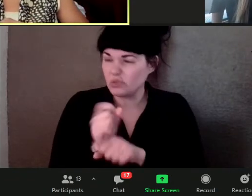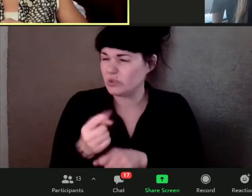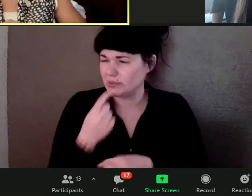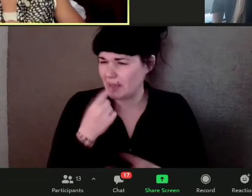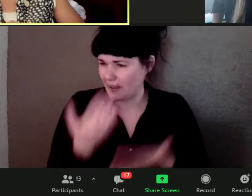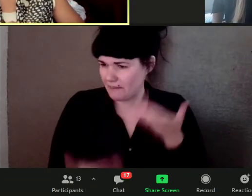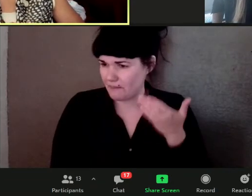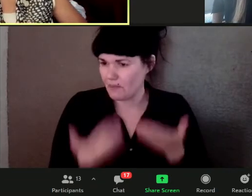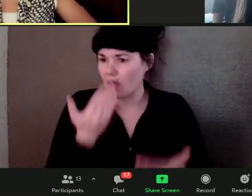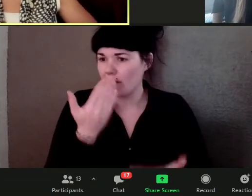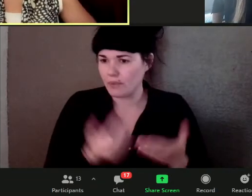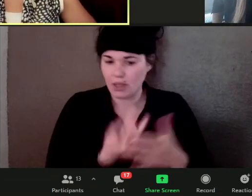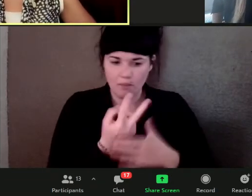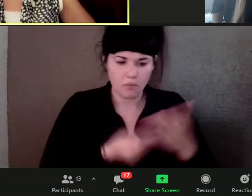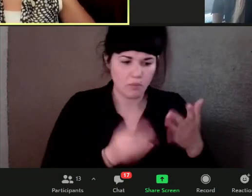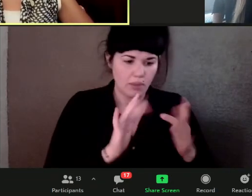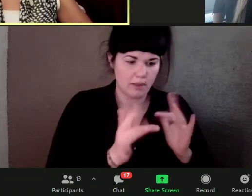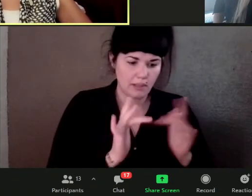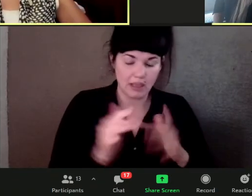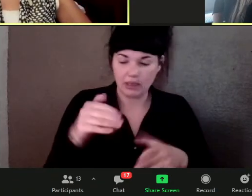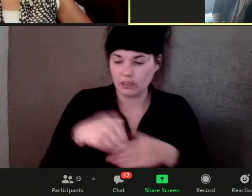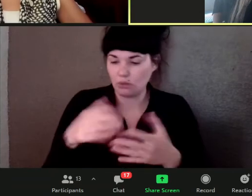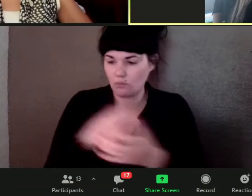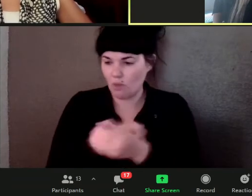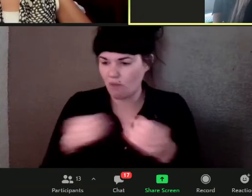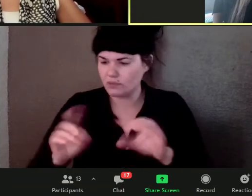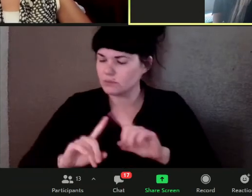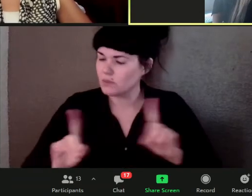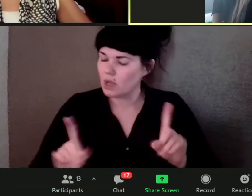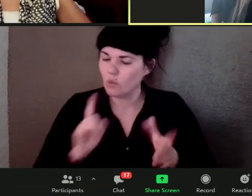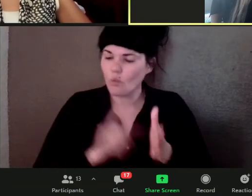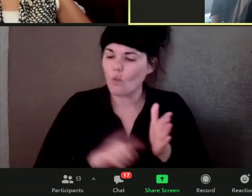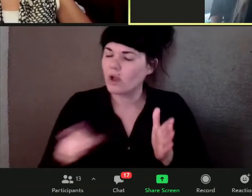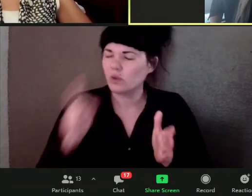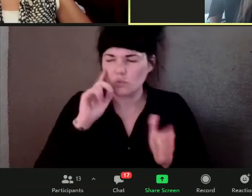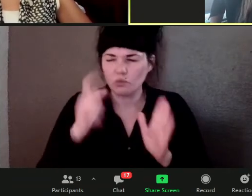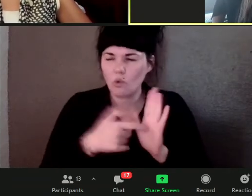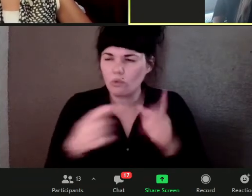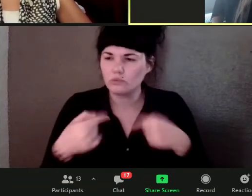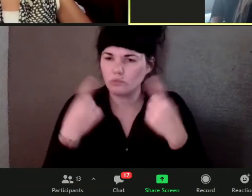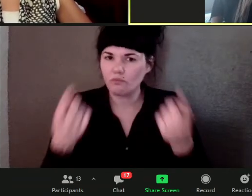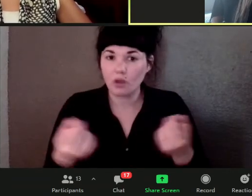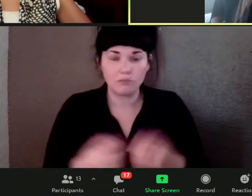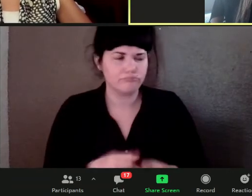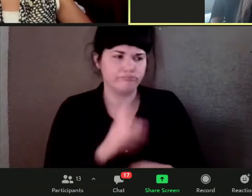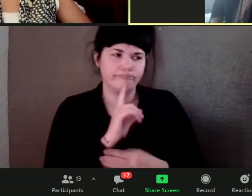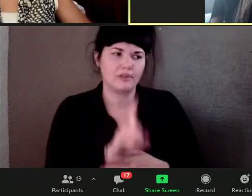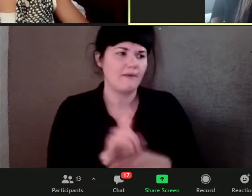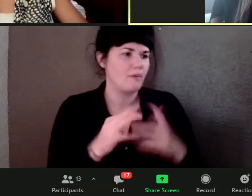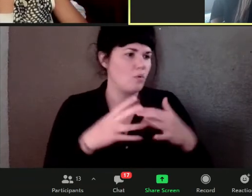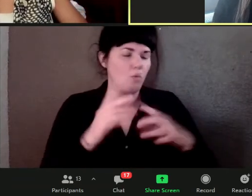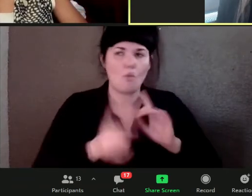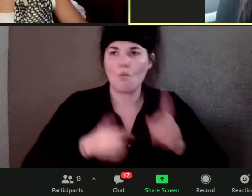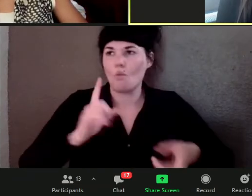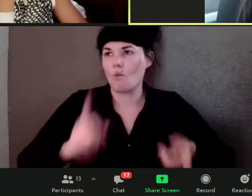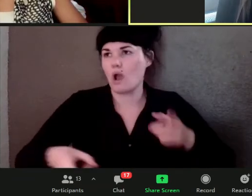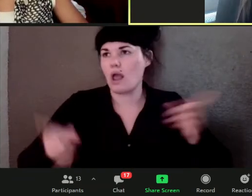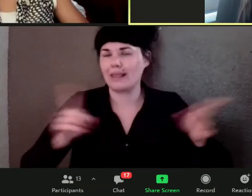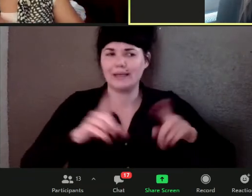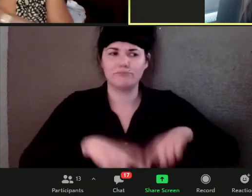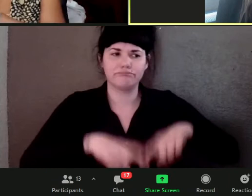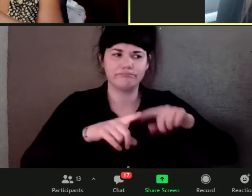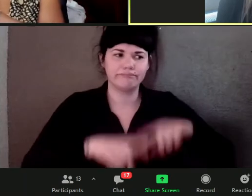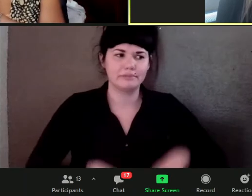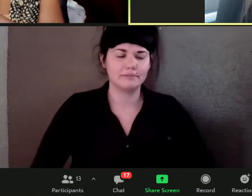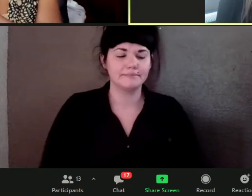your various customers? I've seen a lot. It varies widely. So some of the customers have, you